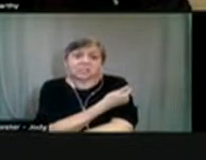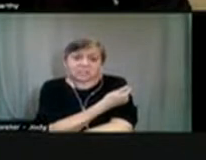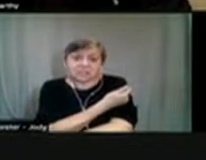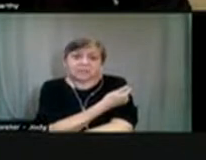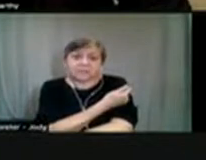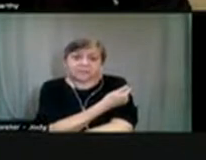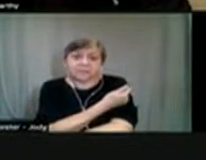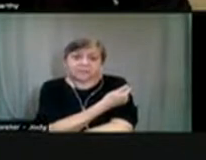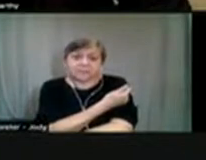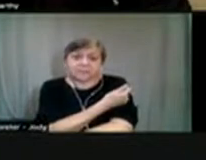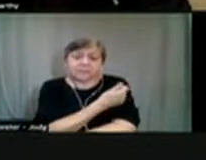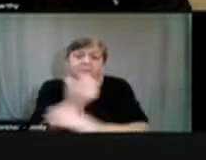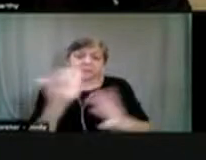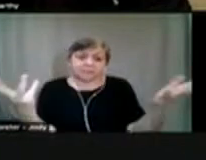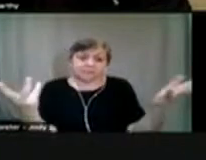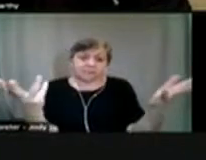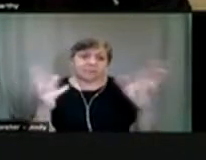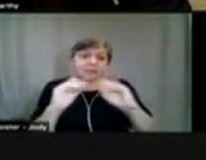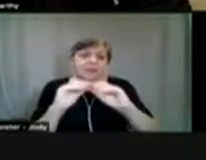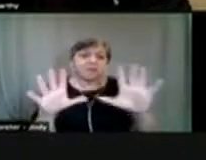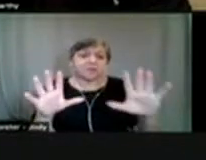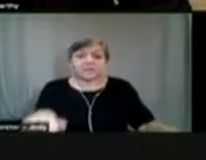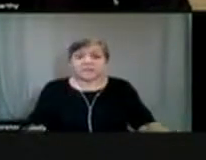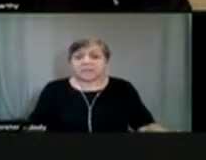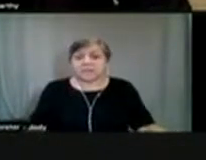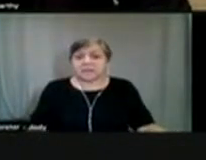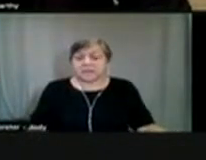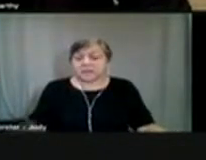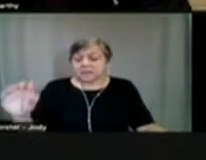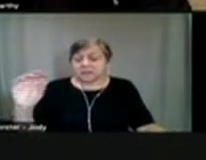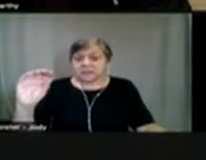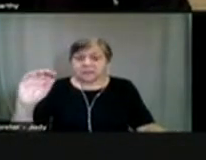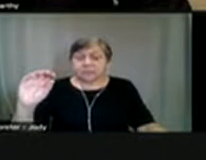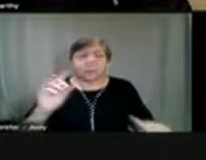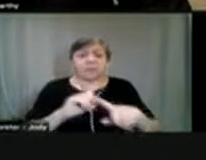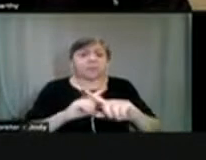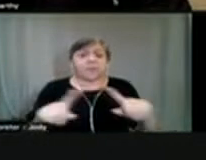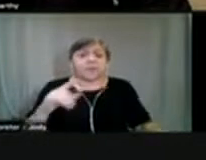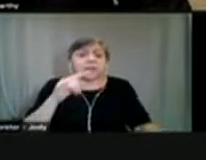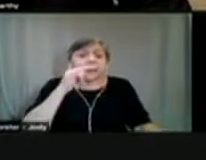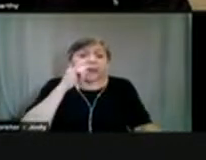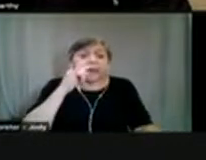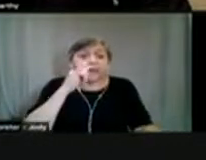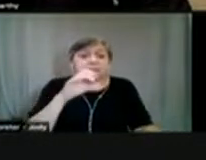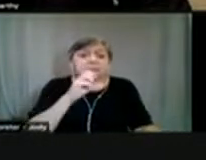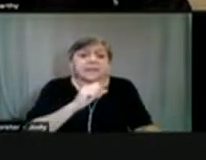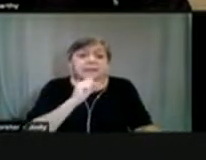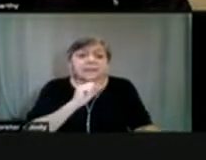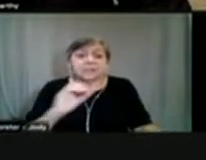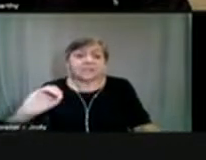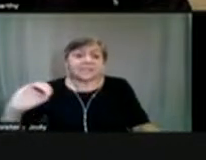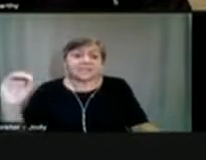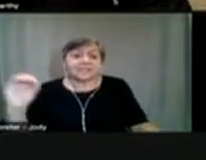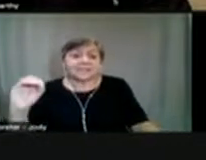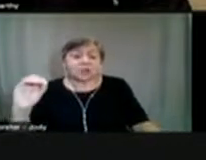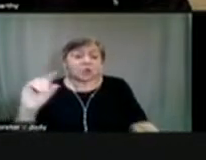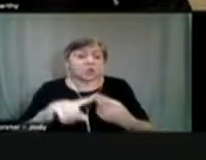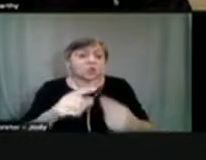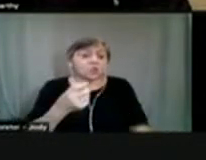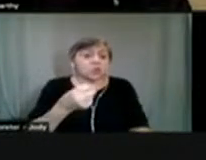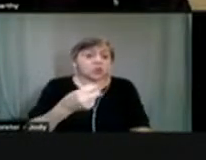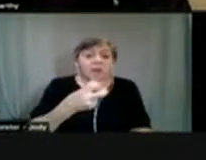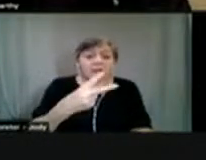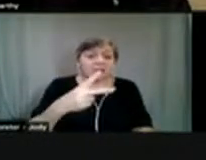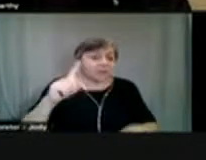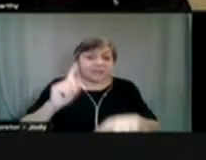is that obviously 0 to 12 years old are currently unvaccinated. Now, our director of